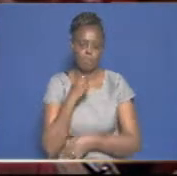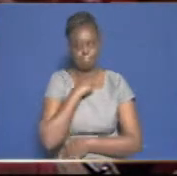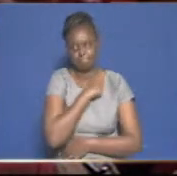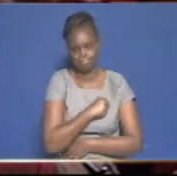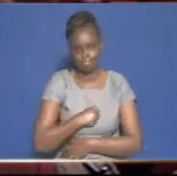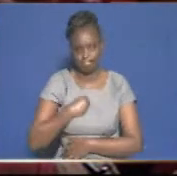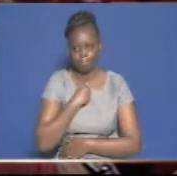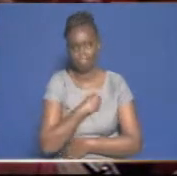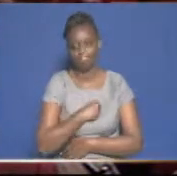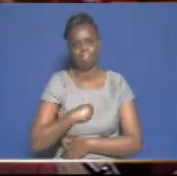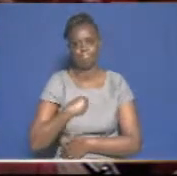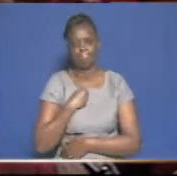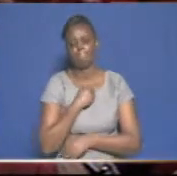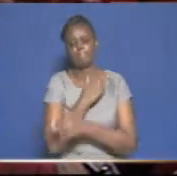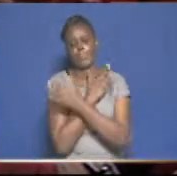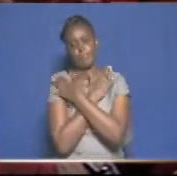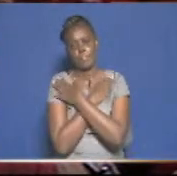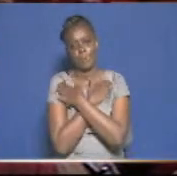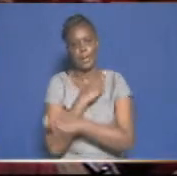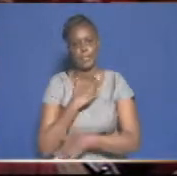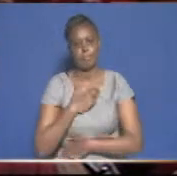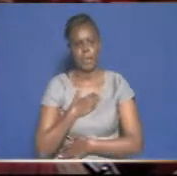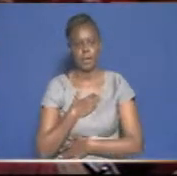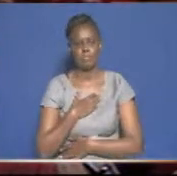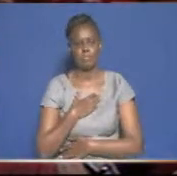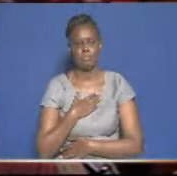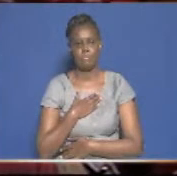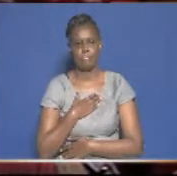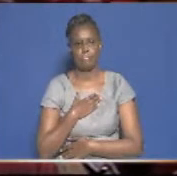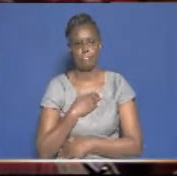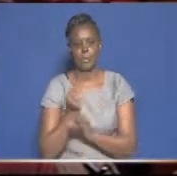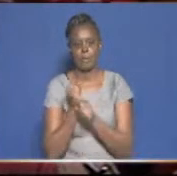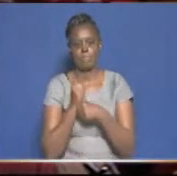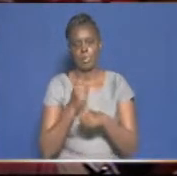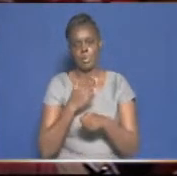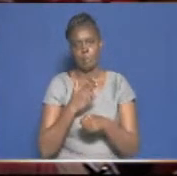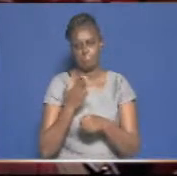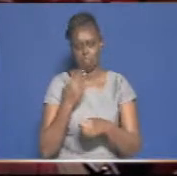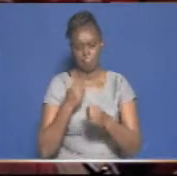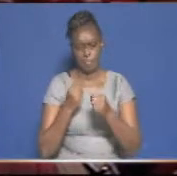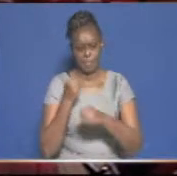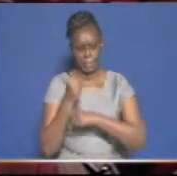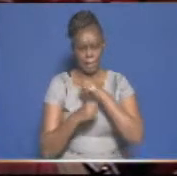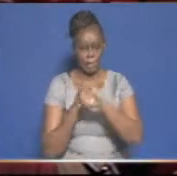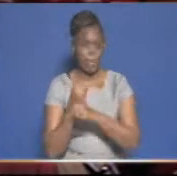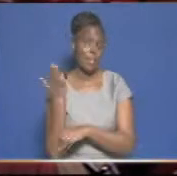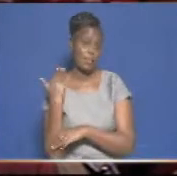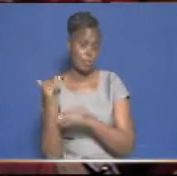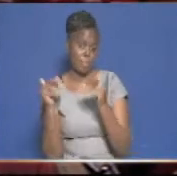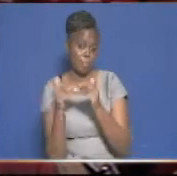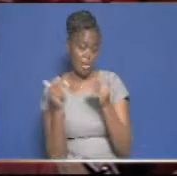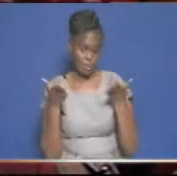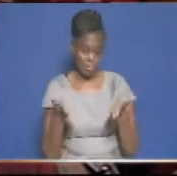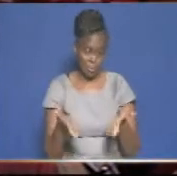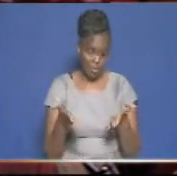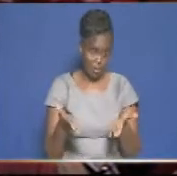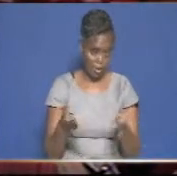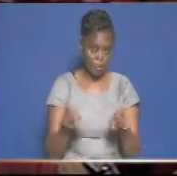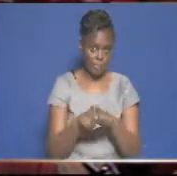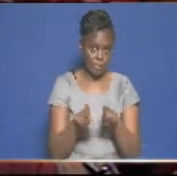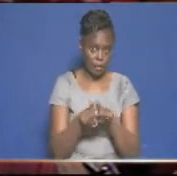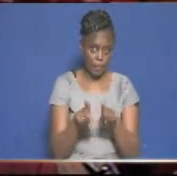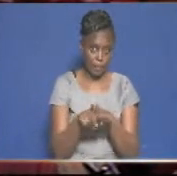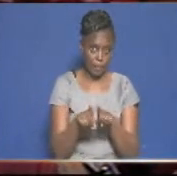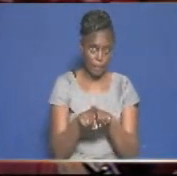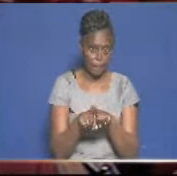the passing of a great friend and a colleague, Honorable Jacob Midio. We met many years ago in the States. Later, we met in this house. Mr.